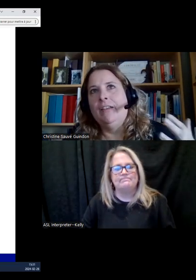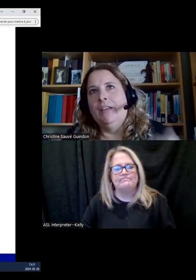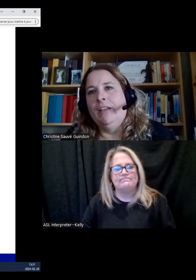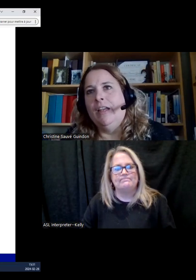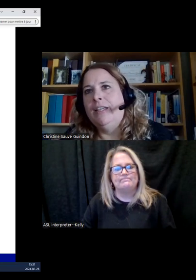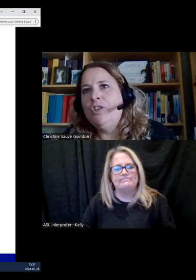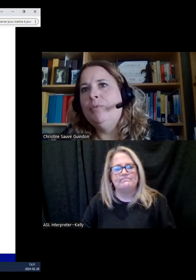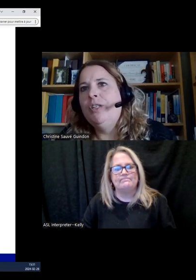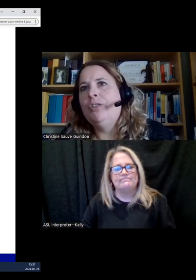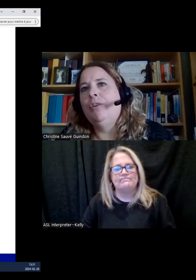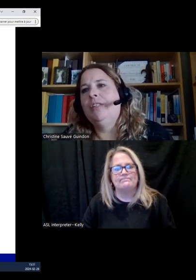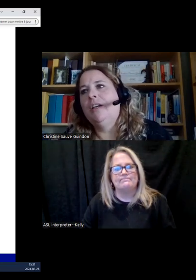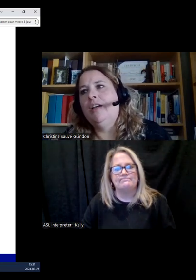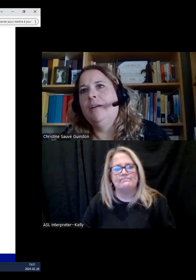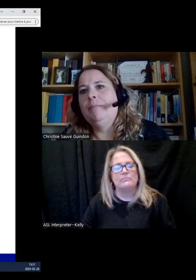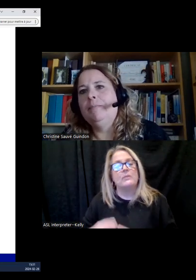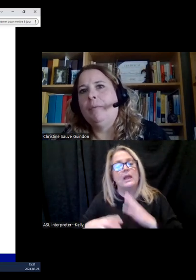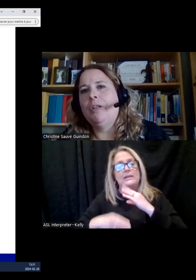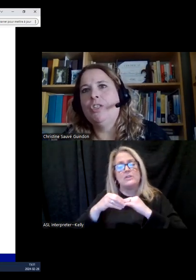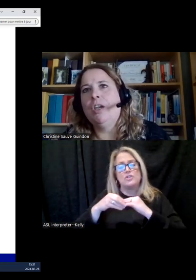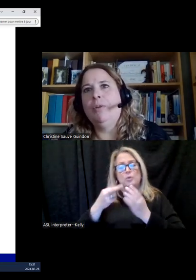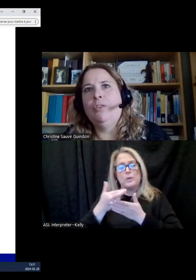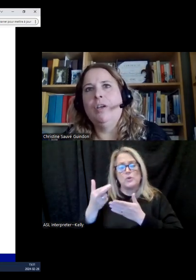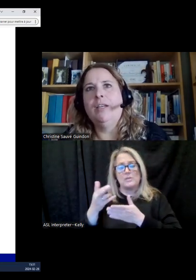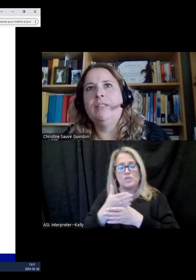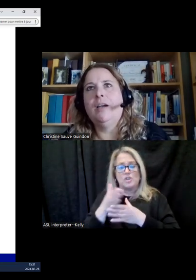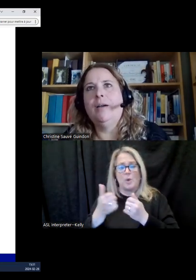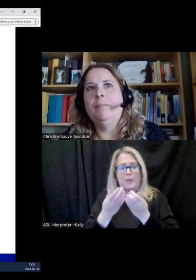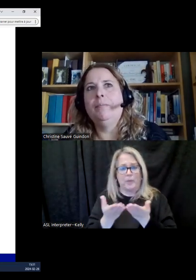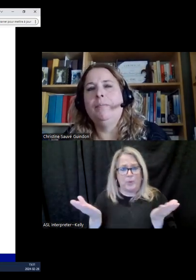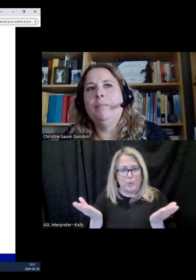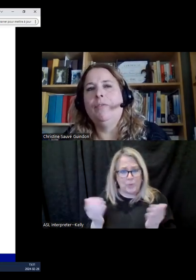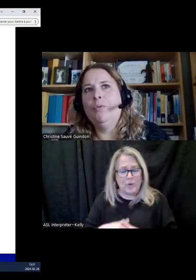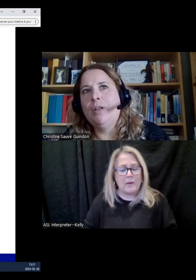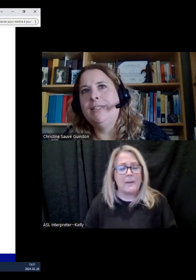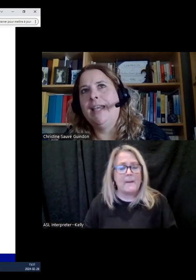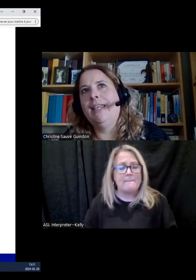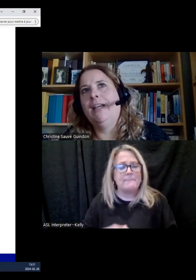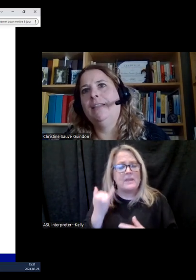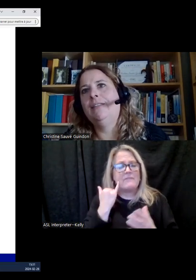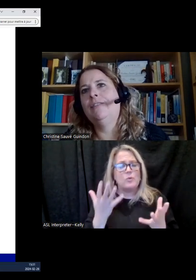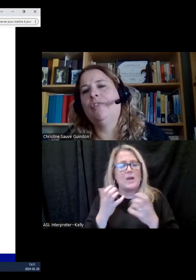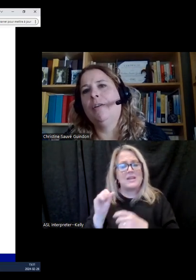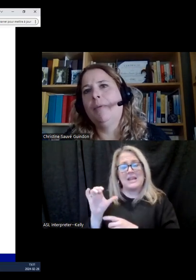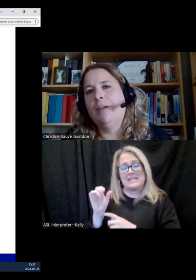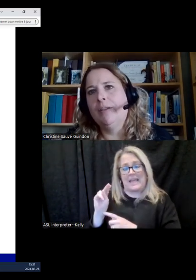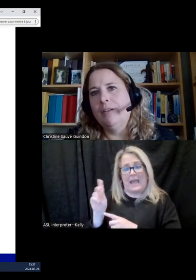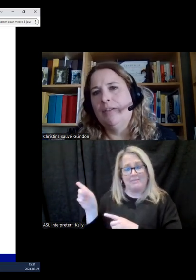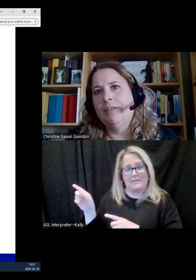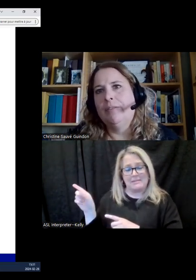Additional resource I'm going to share with you guys if you want to scan that, this is